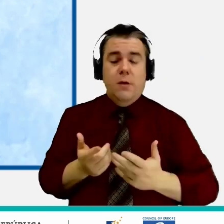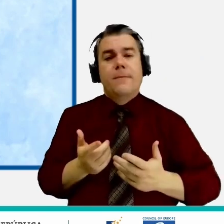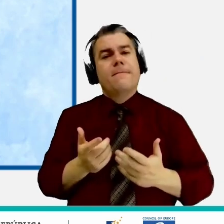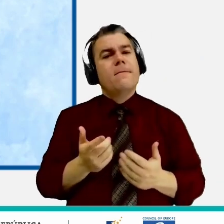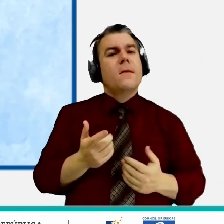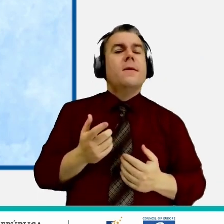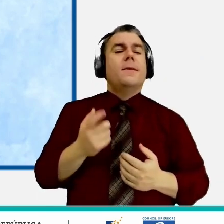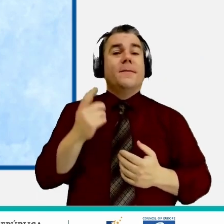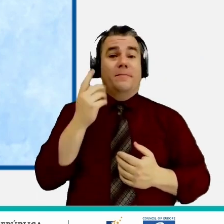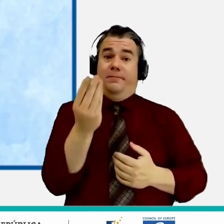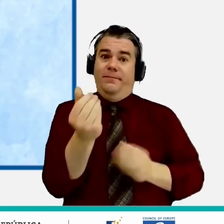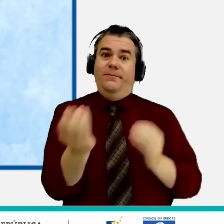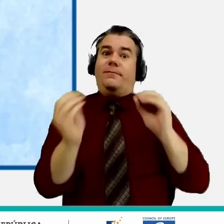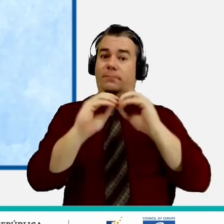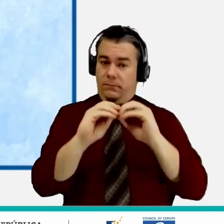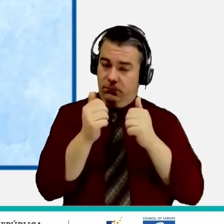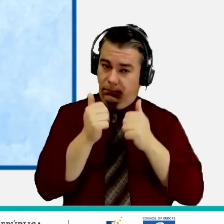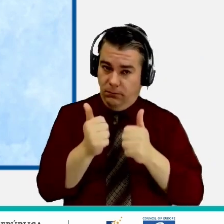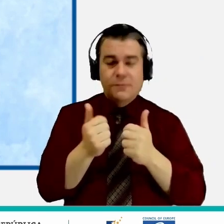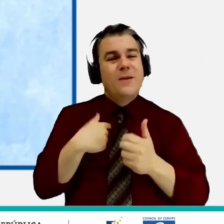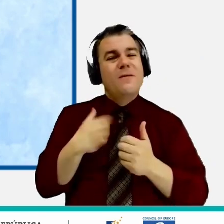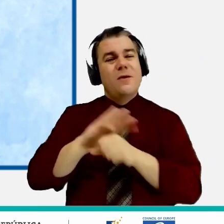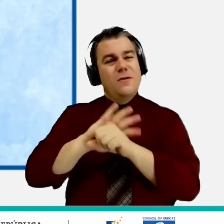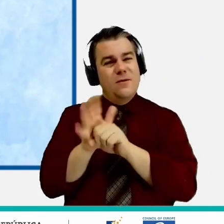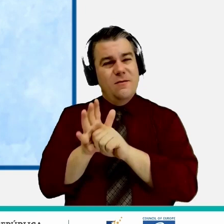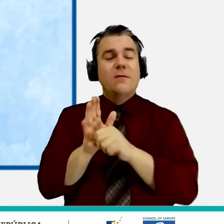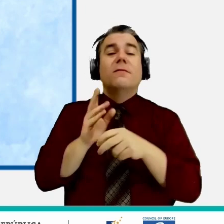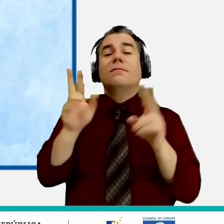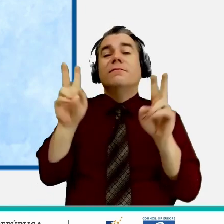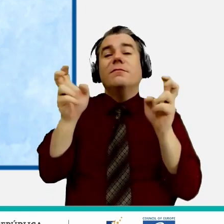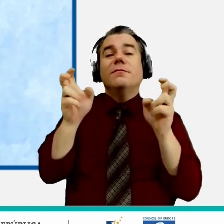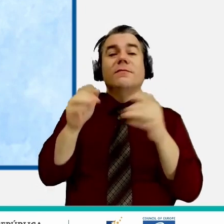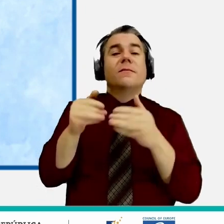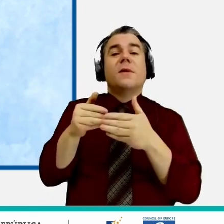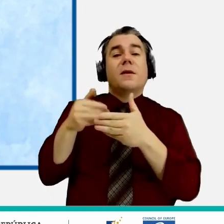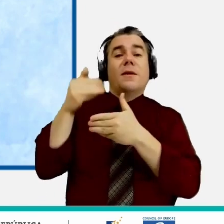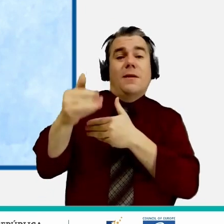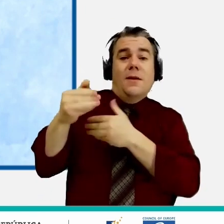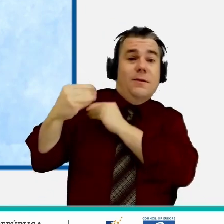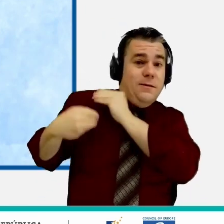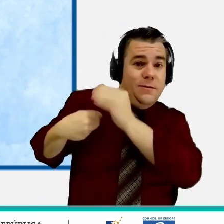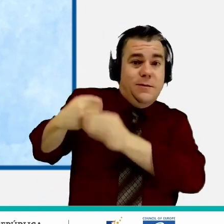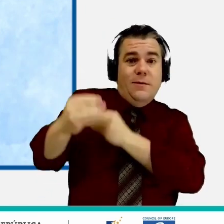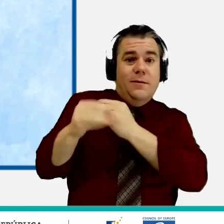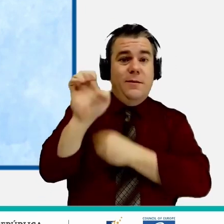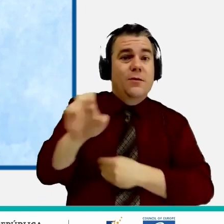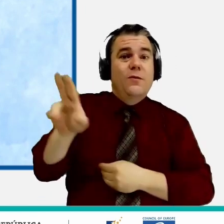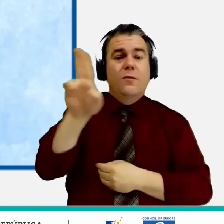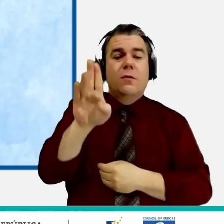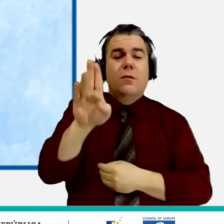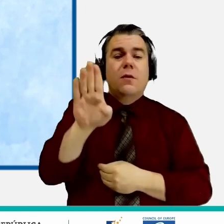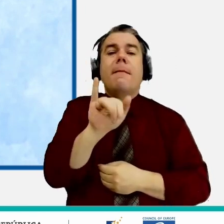COVID is we have a new package known as Next Generation EU, where billions of euro are available to